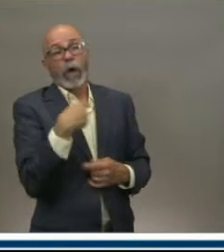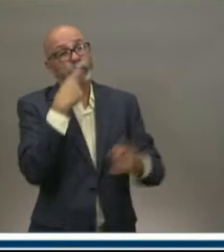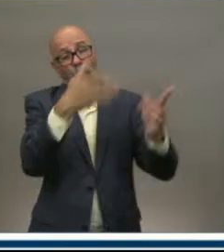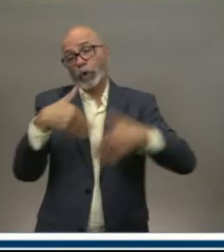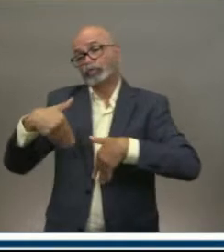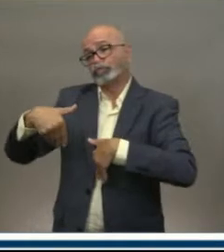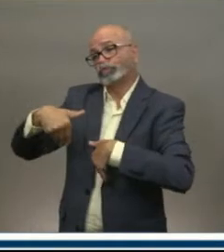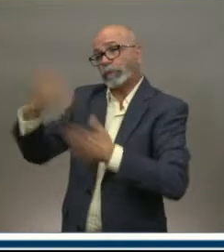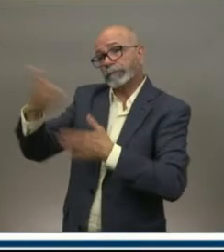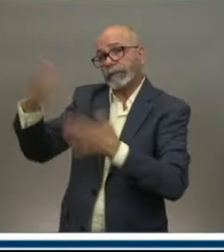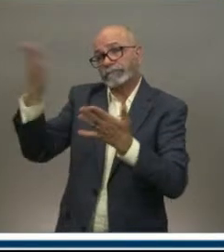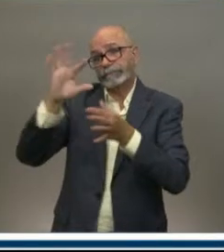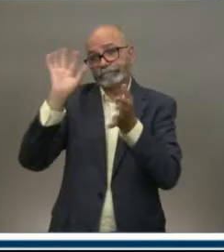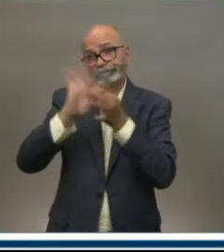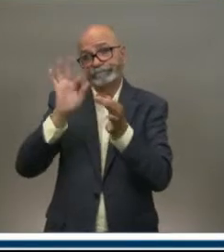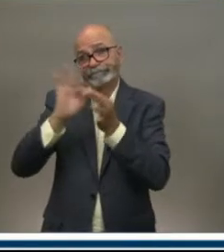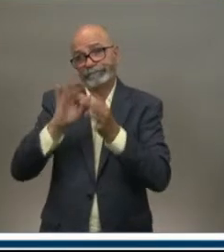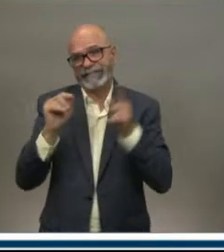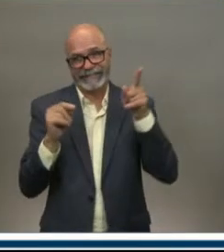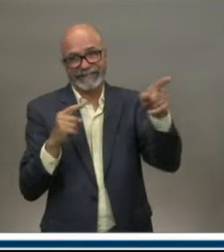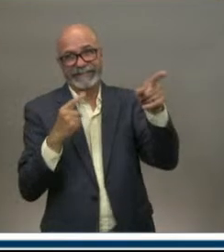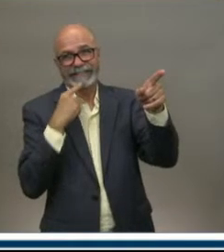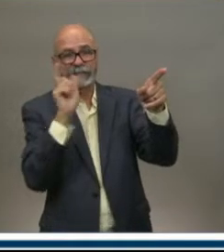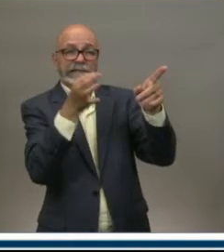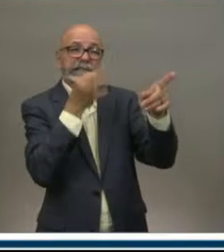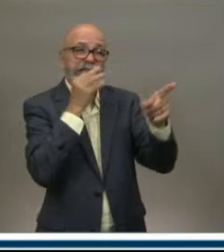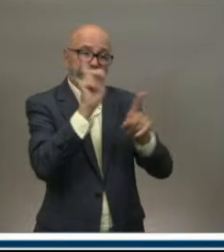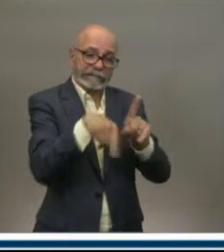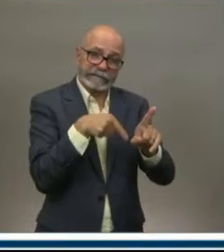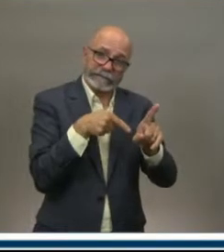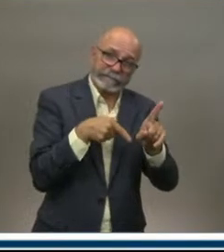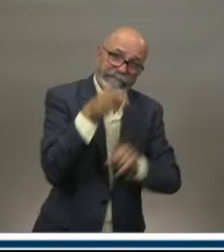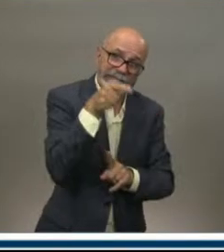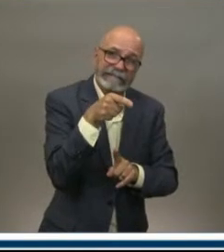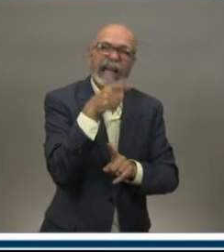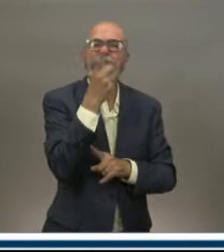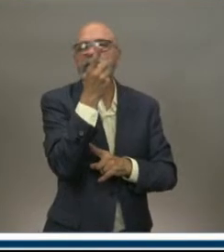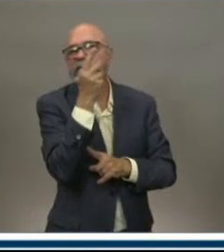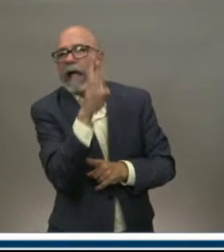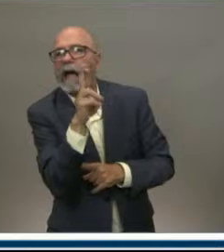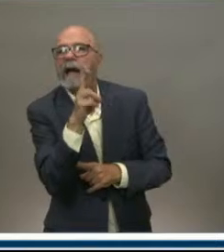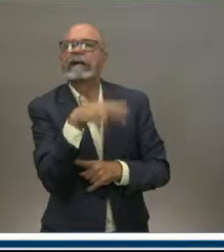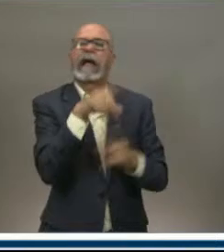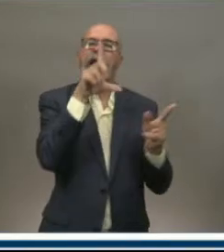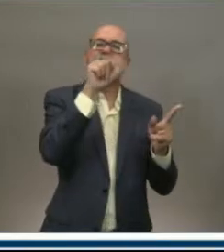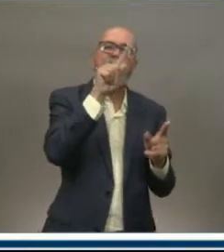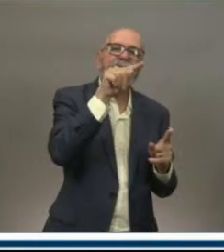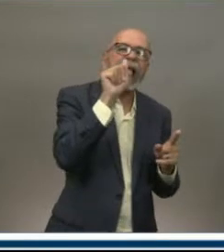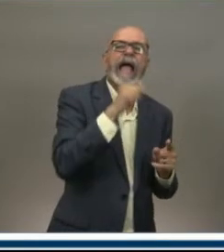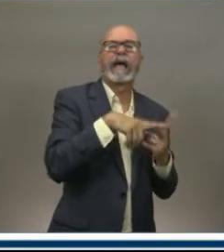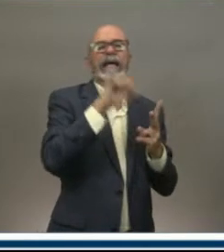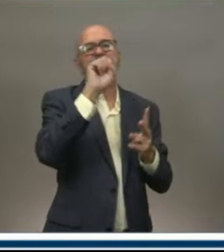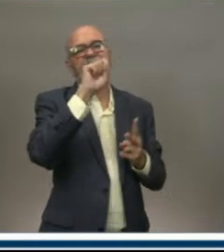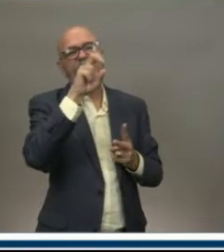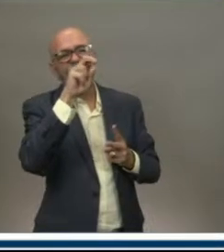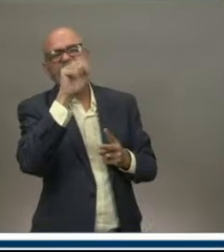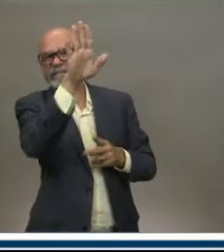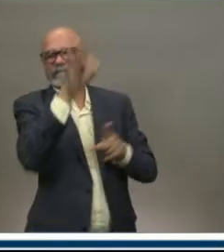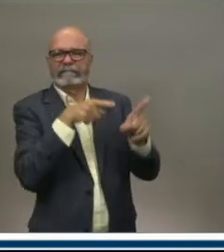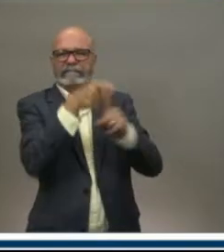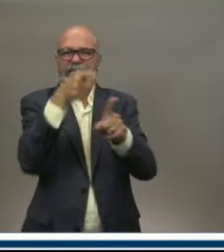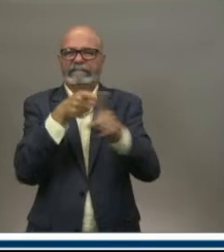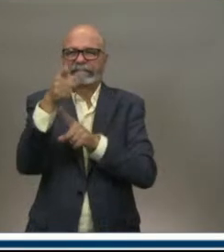out-of-province experts talk about the need to set and fund standard minimum care hours based on resident complexity across all